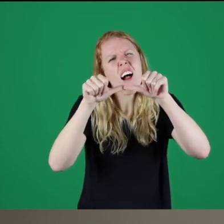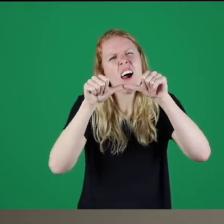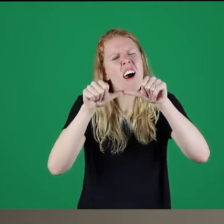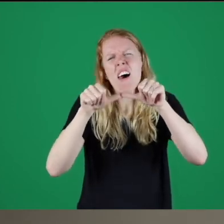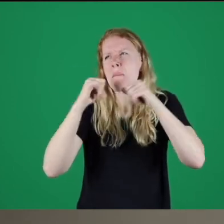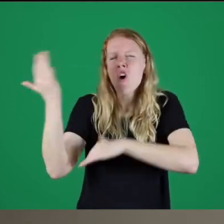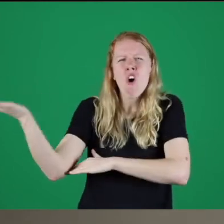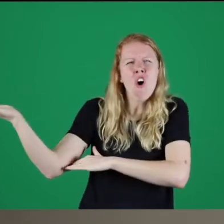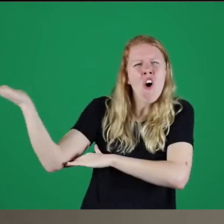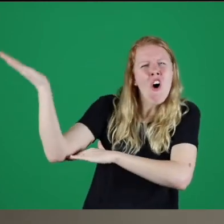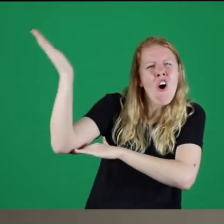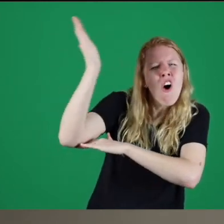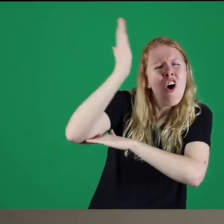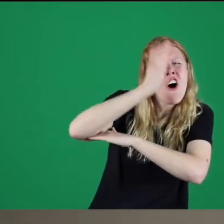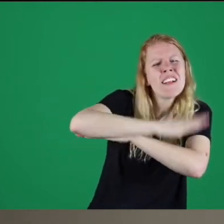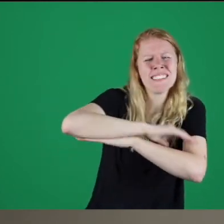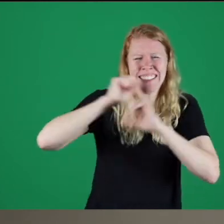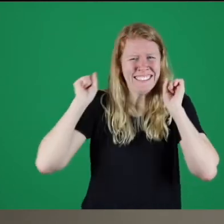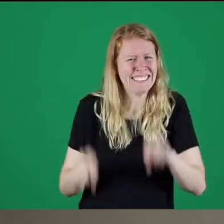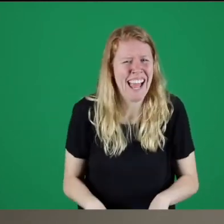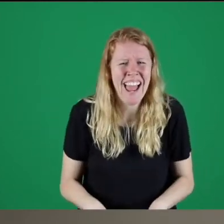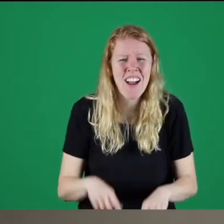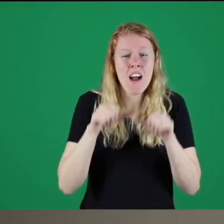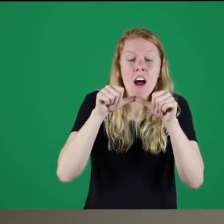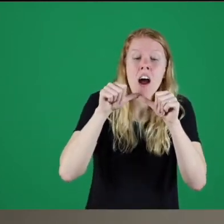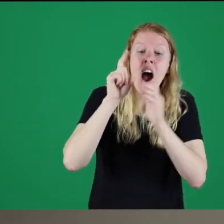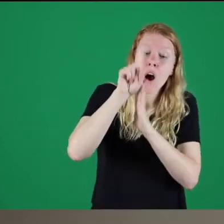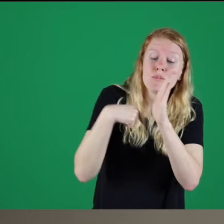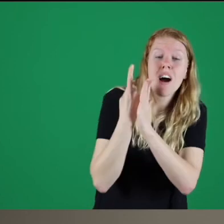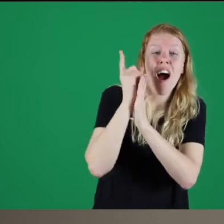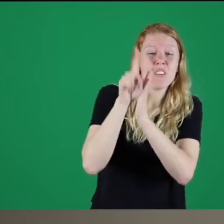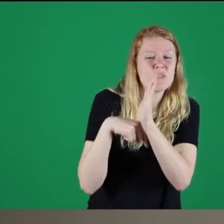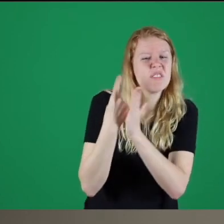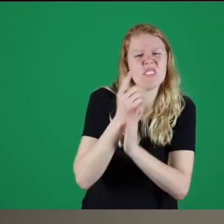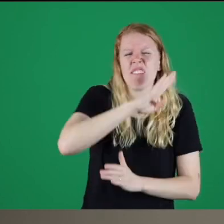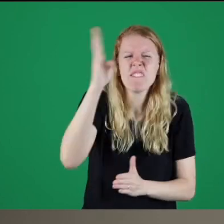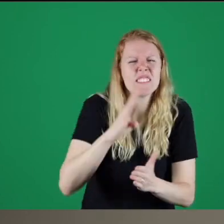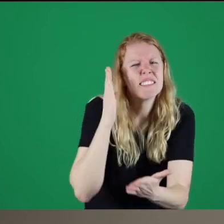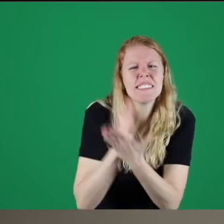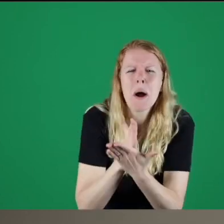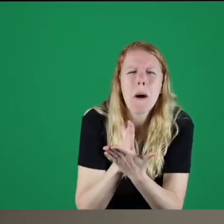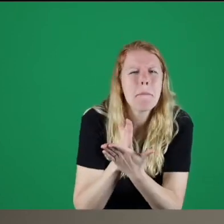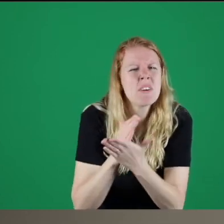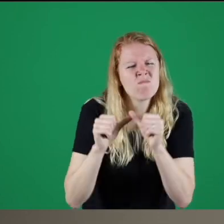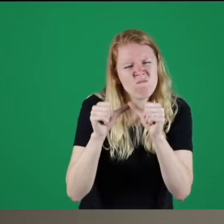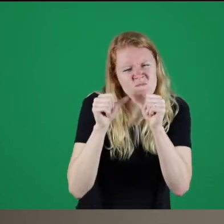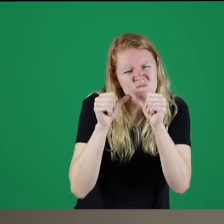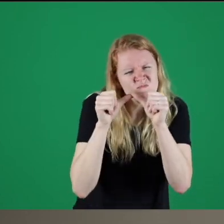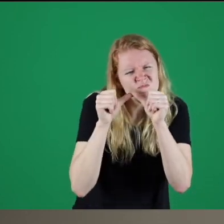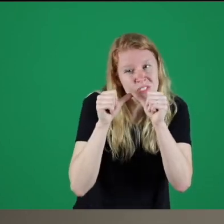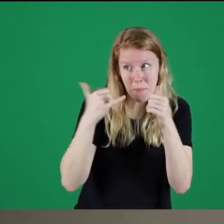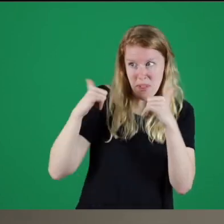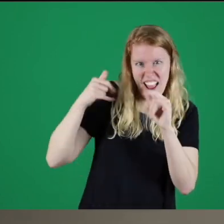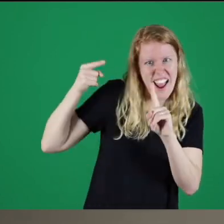can play all day long for hours and hours and hours nonstop when it